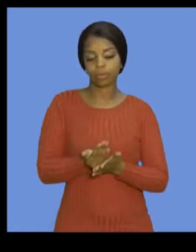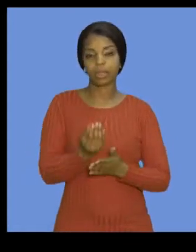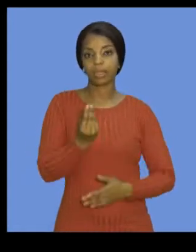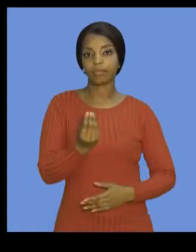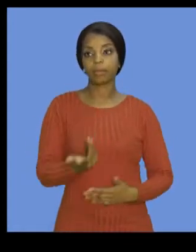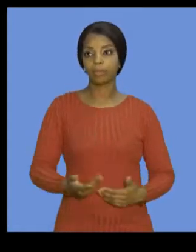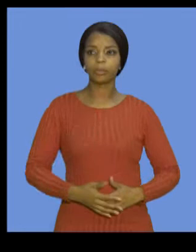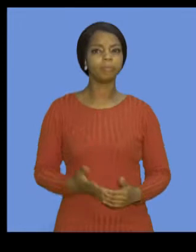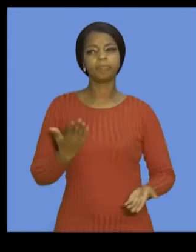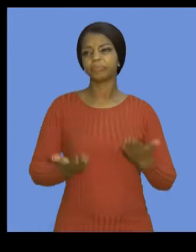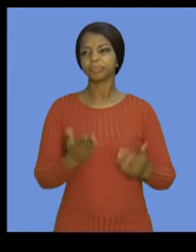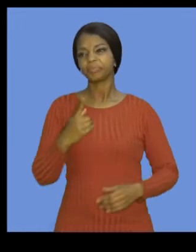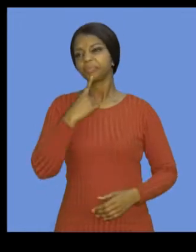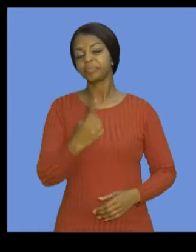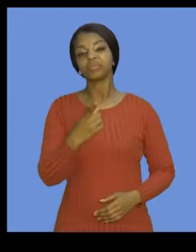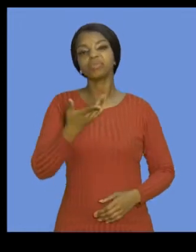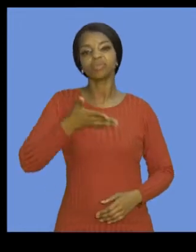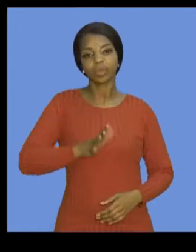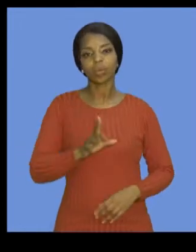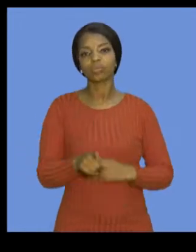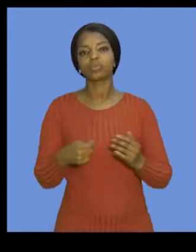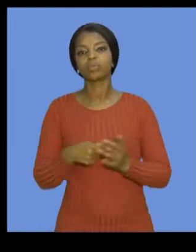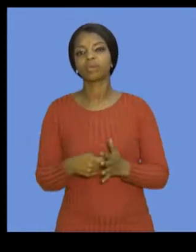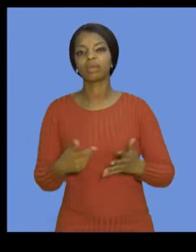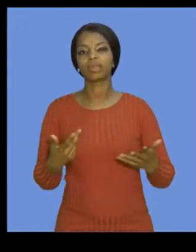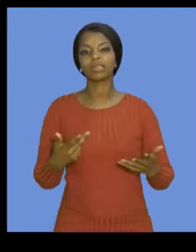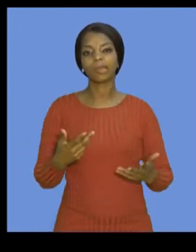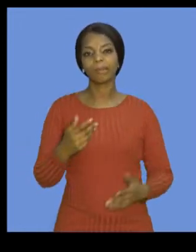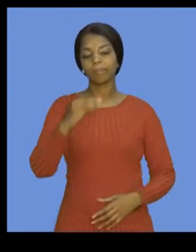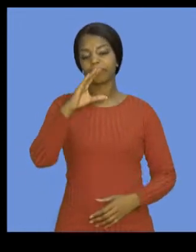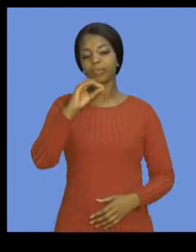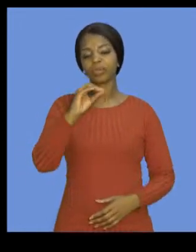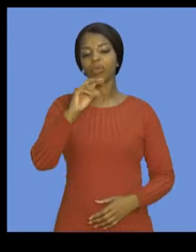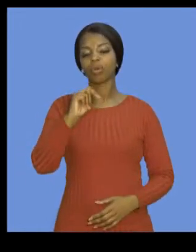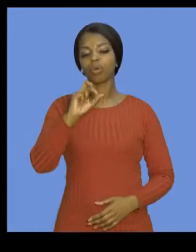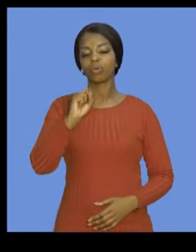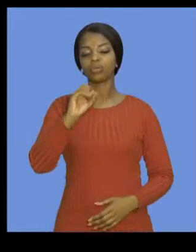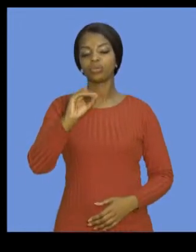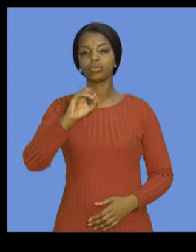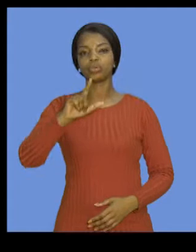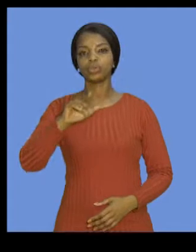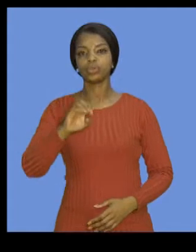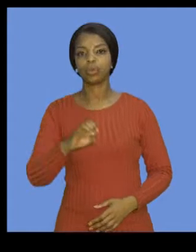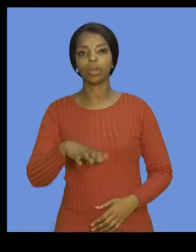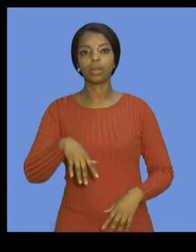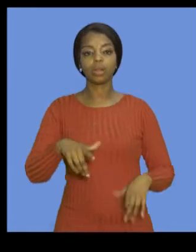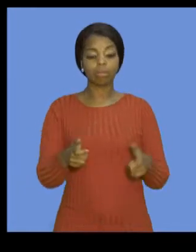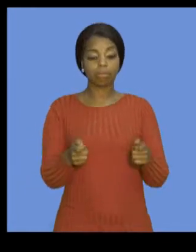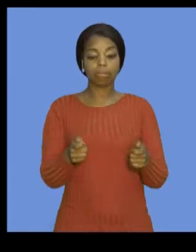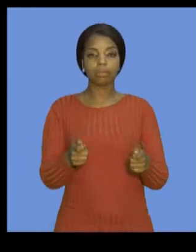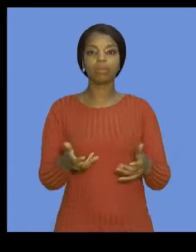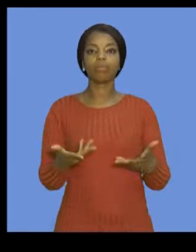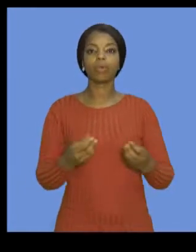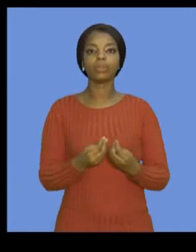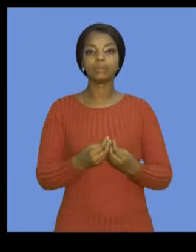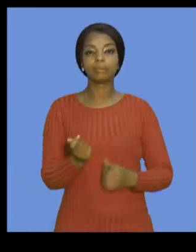want to buy maybe a console or something that is a bit expensive, and you can't afford it at the time, but you have the opportunity